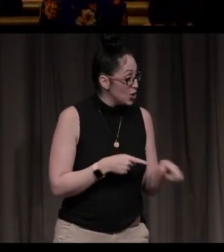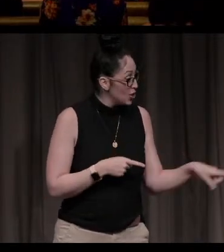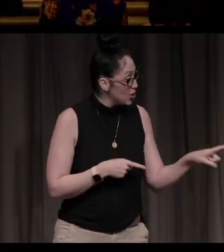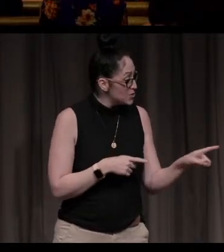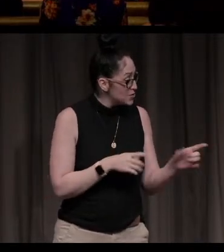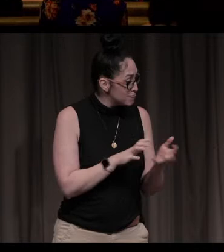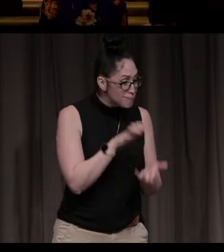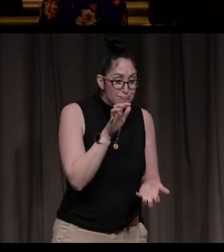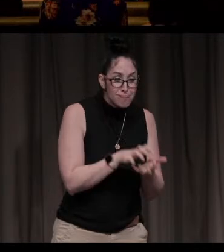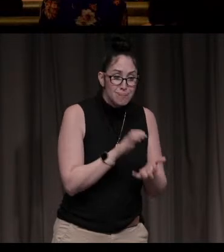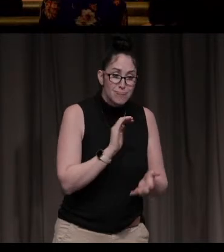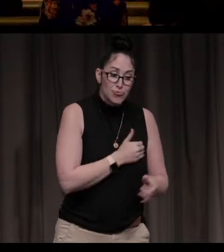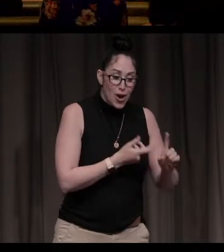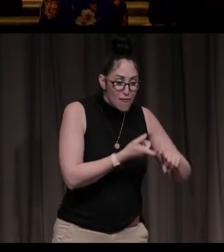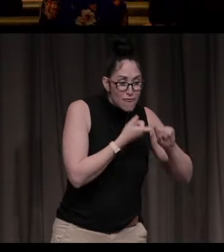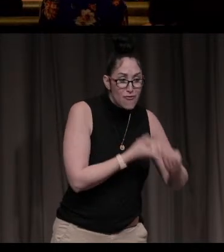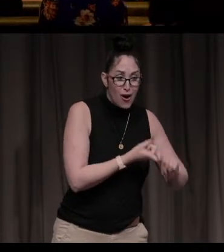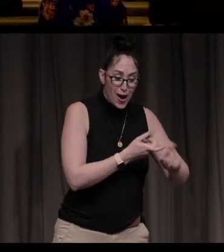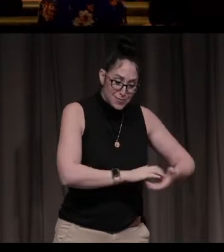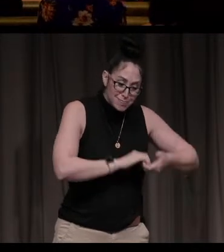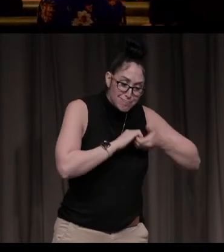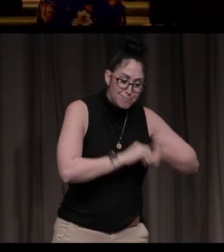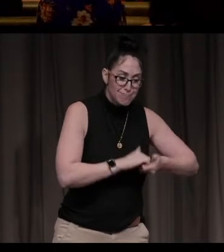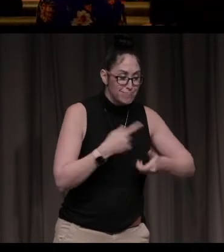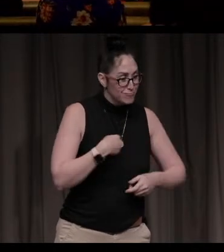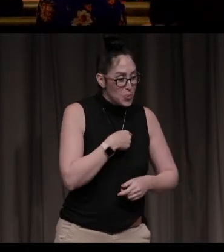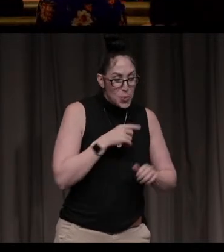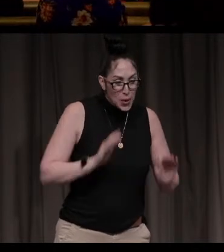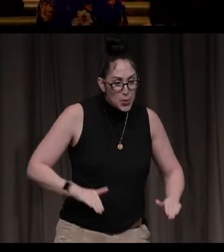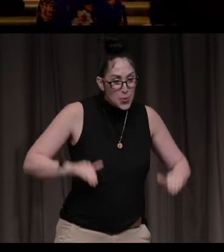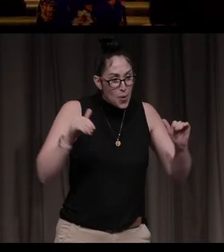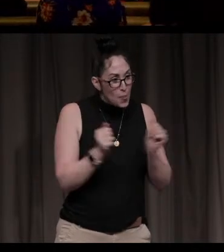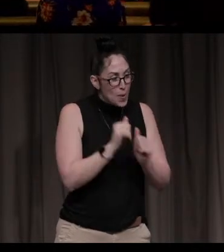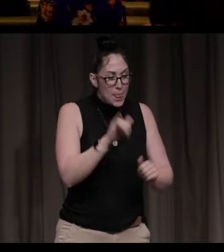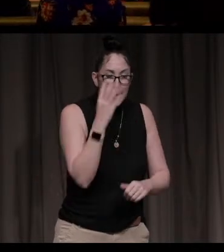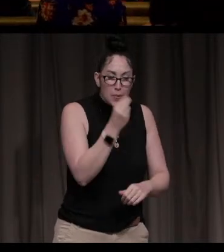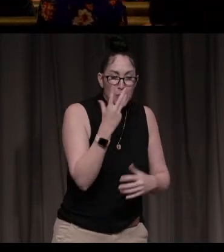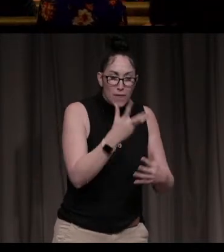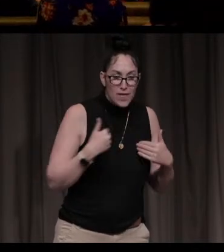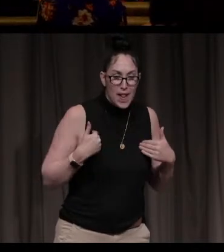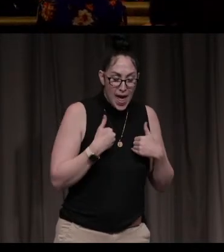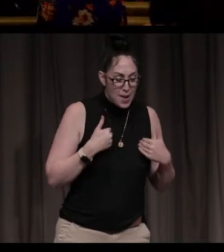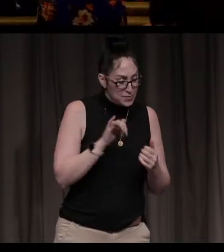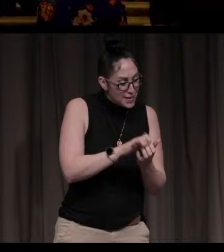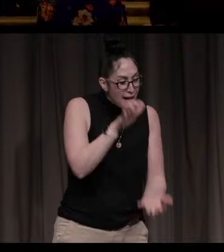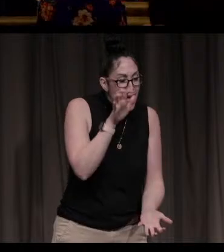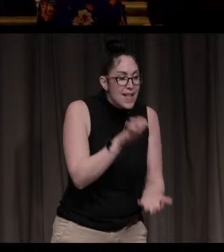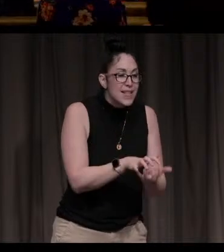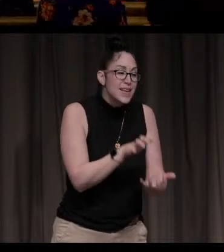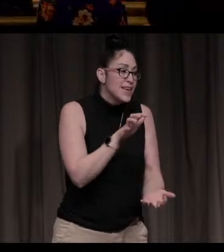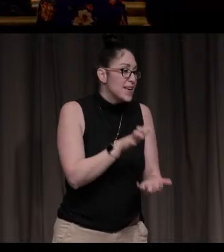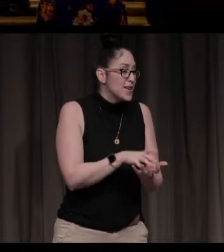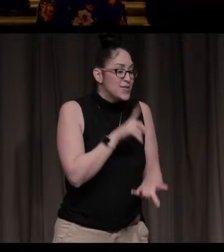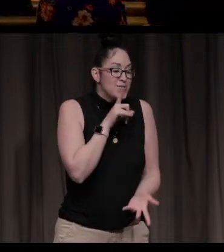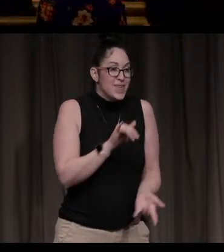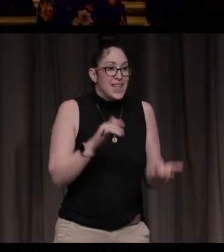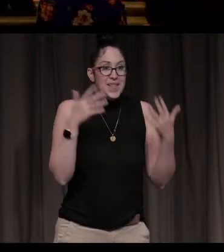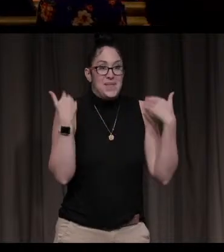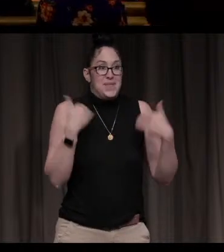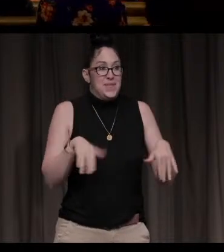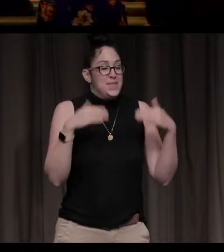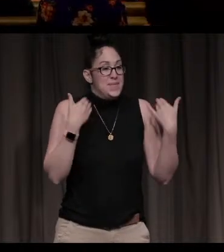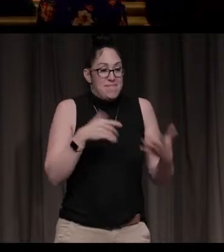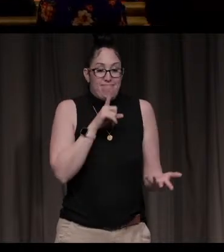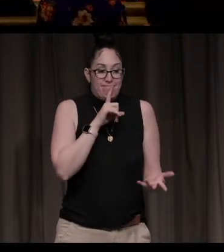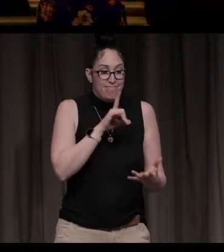friends, these are our buddies. Like we grew up with these beautiful animal species out there. The alligators are so iconic when you think about the